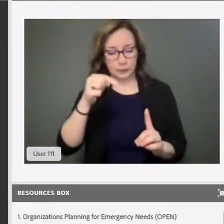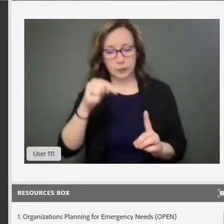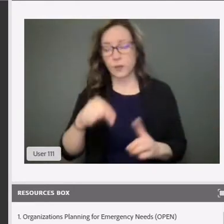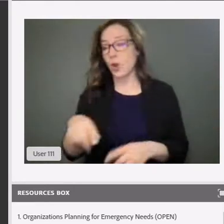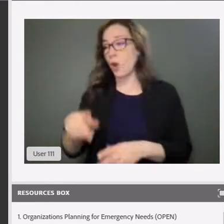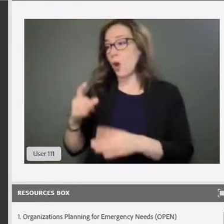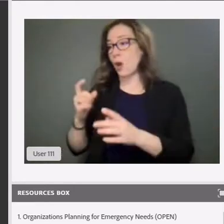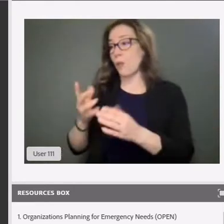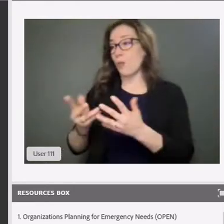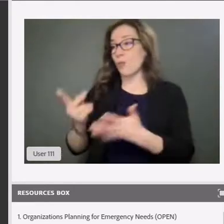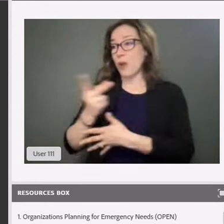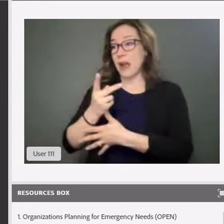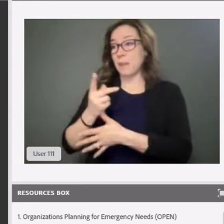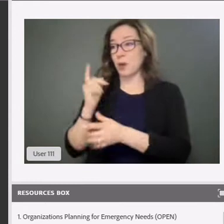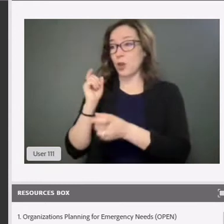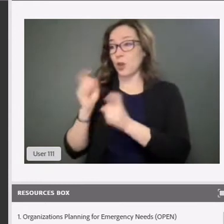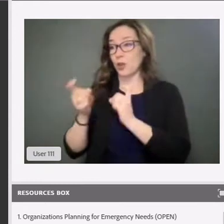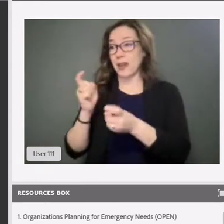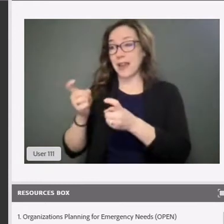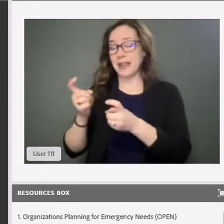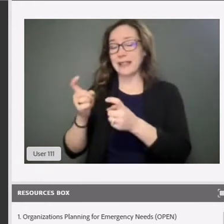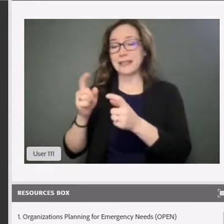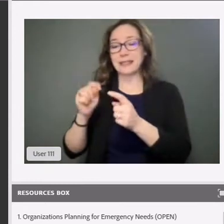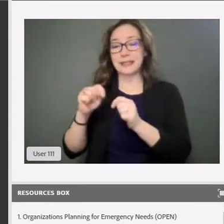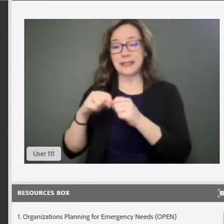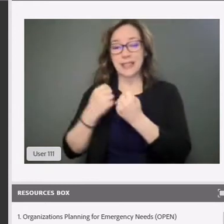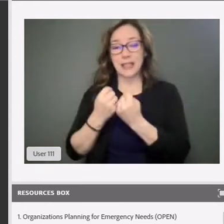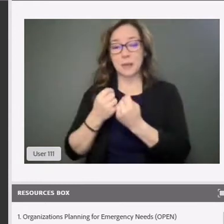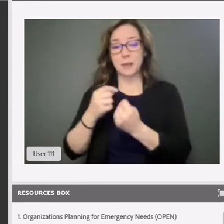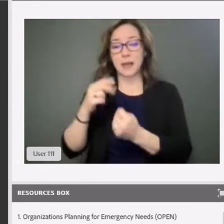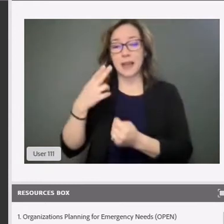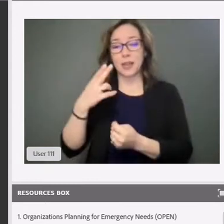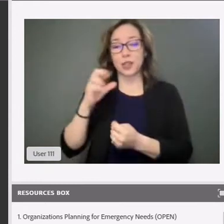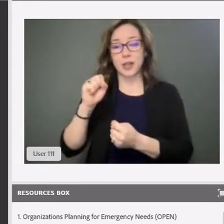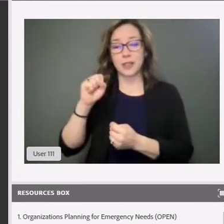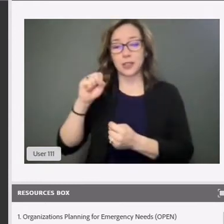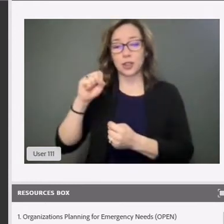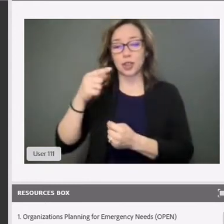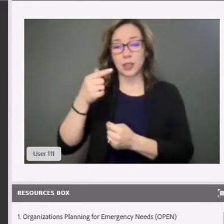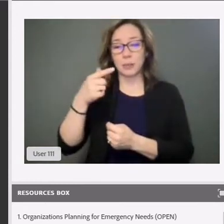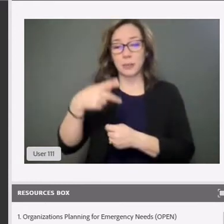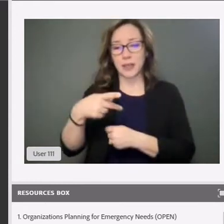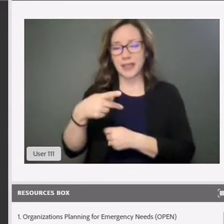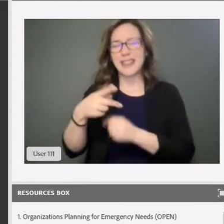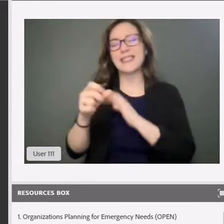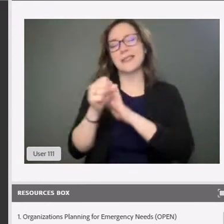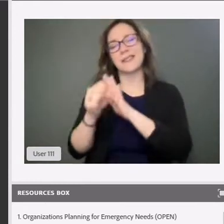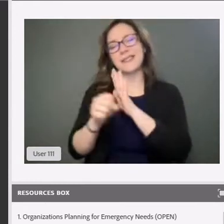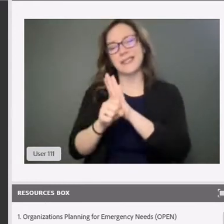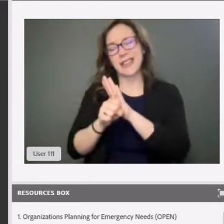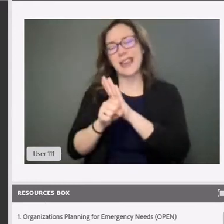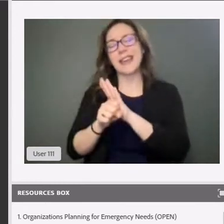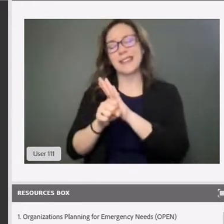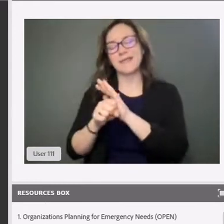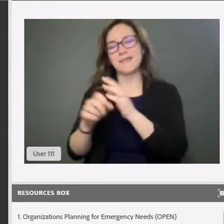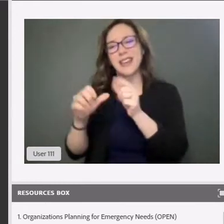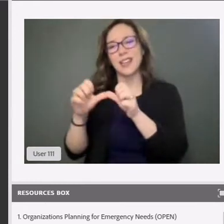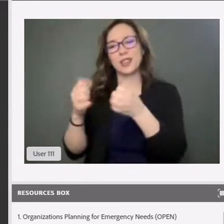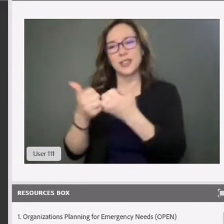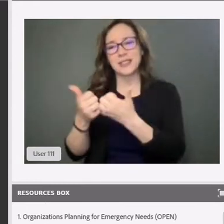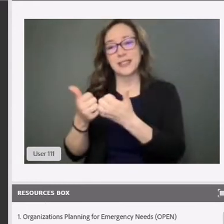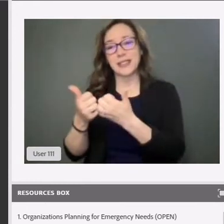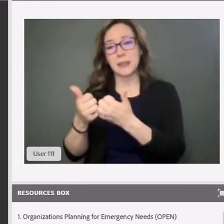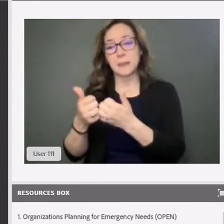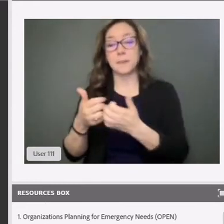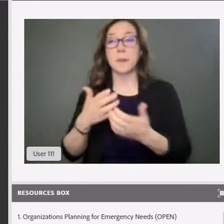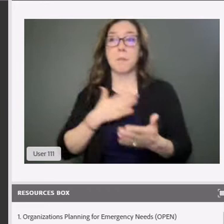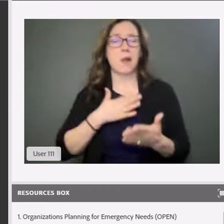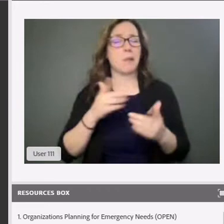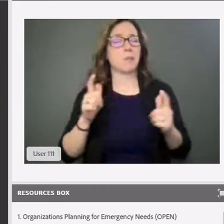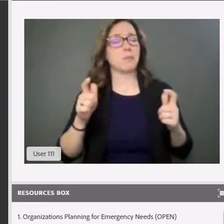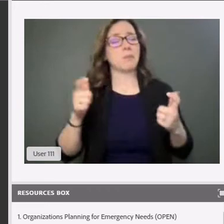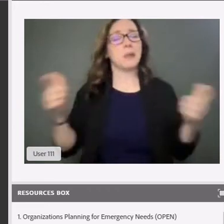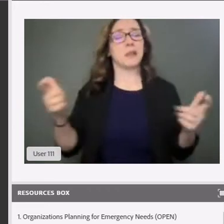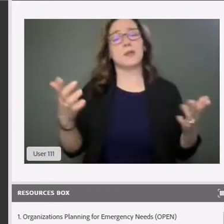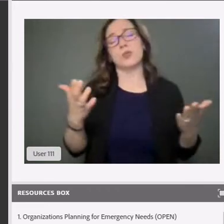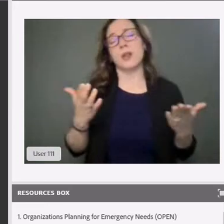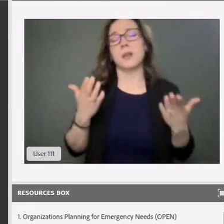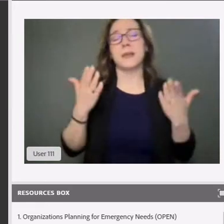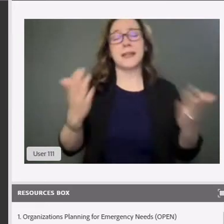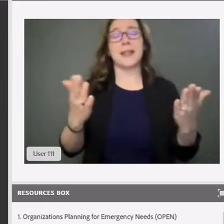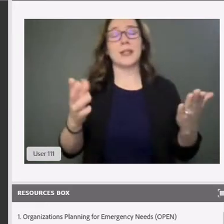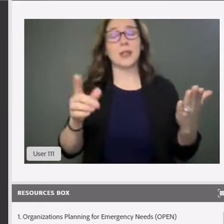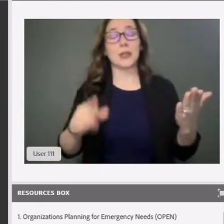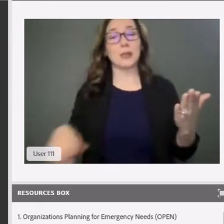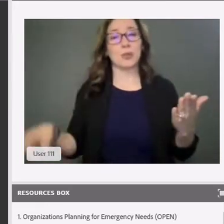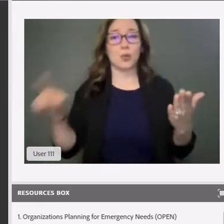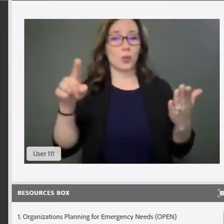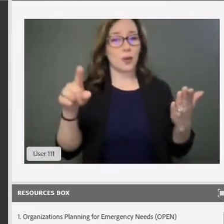grantee for this, for the HSGP, is the state administrative agency. So my big recommendation to all of you is,